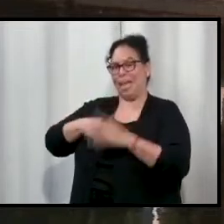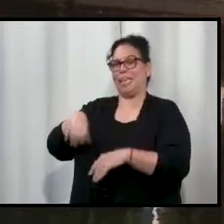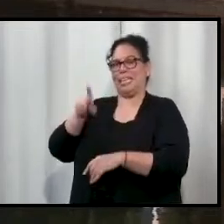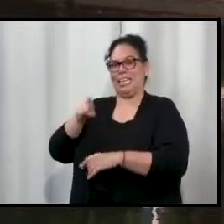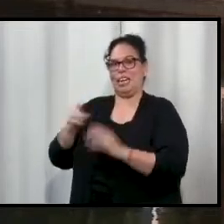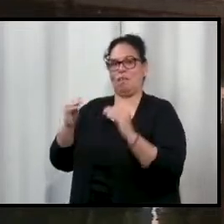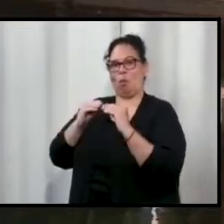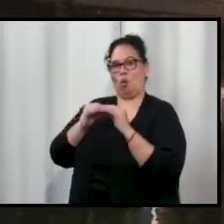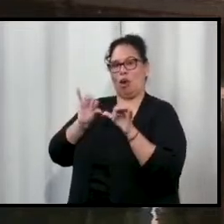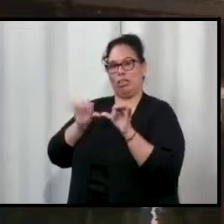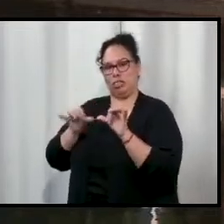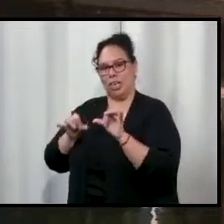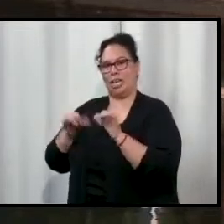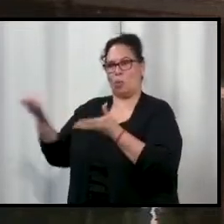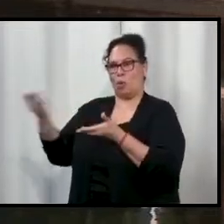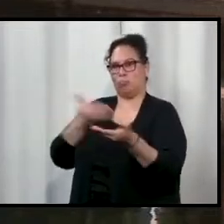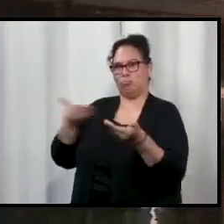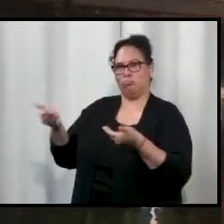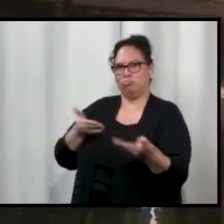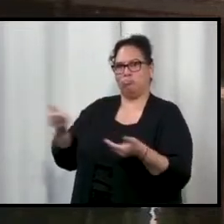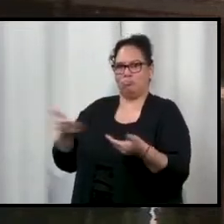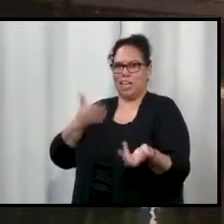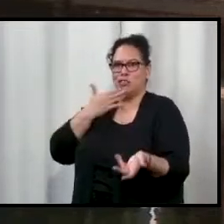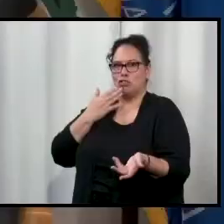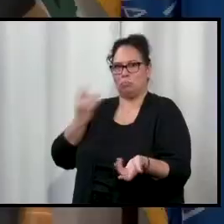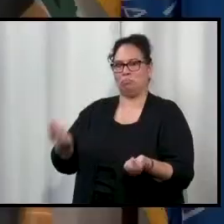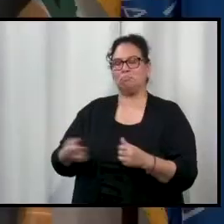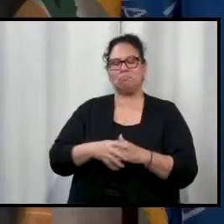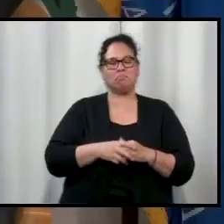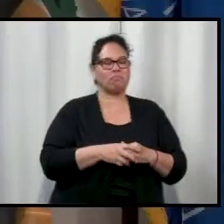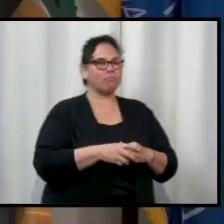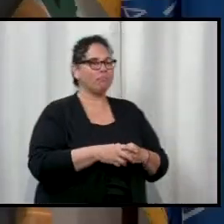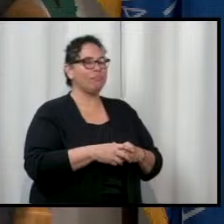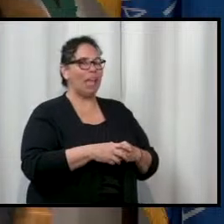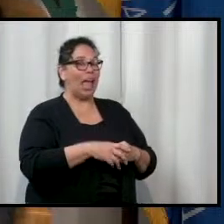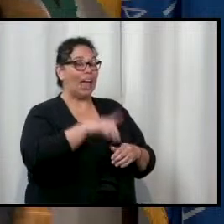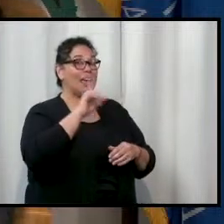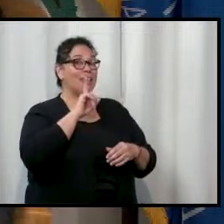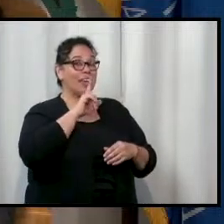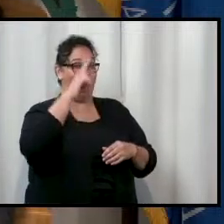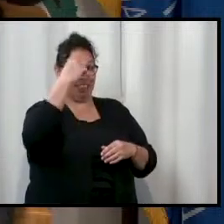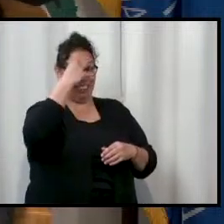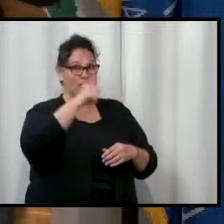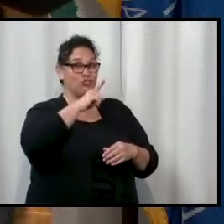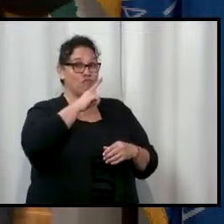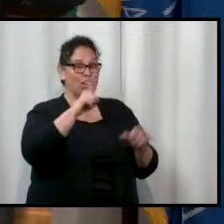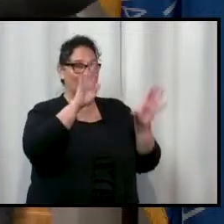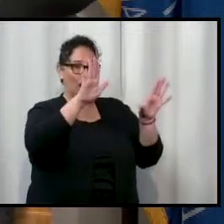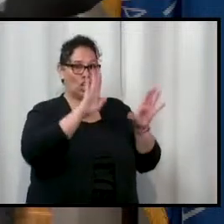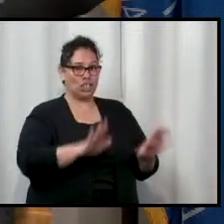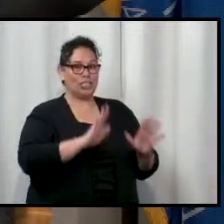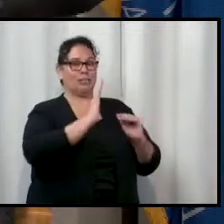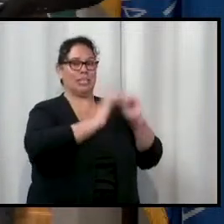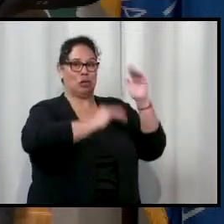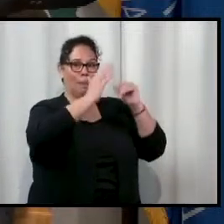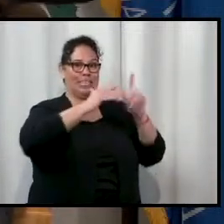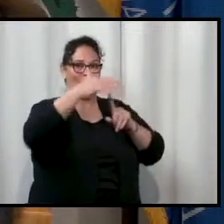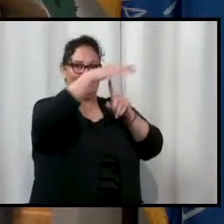more engineers, and we're bringing a lot of good ones on. So I think it's really awesome that you're building satellites